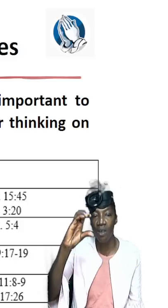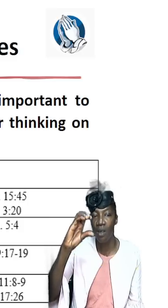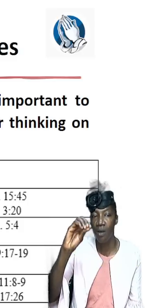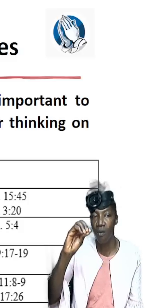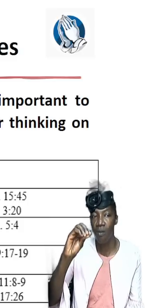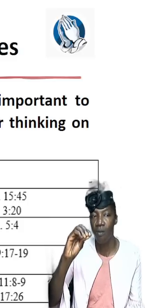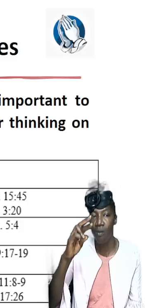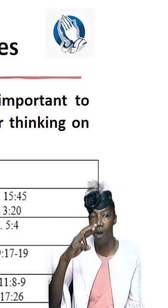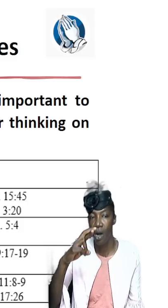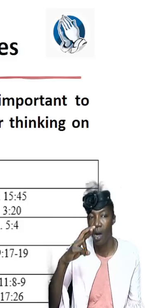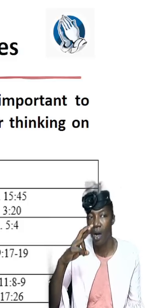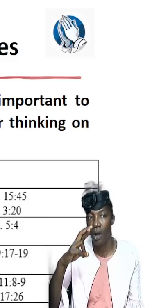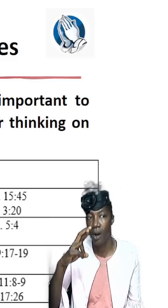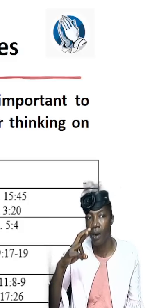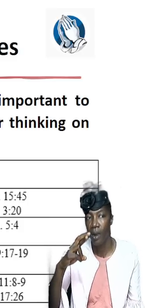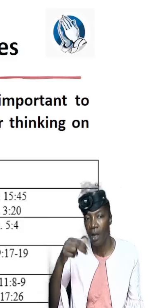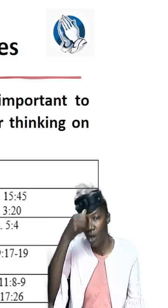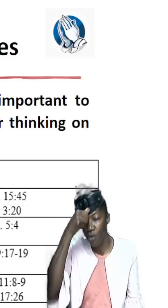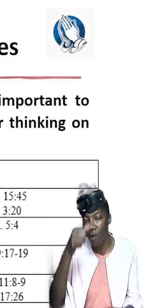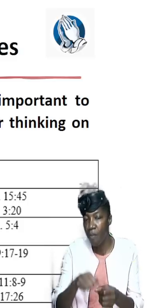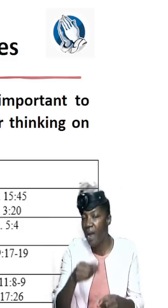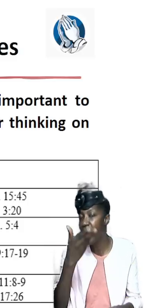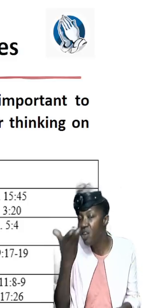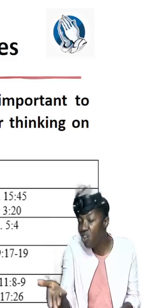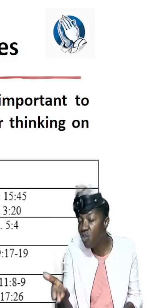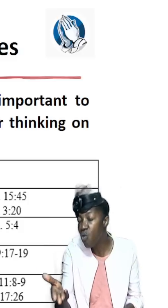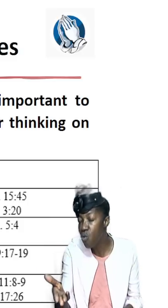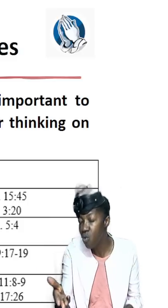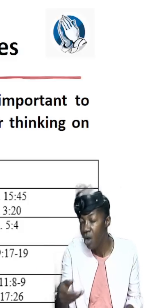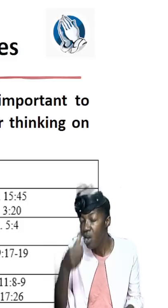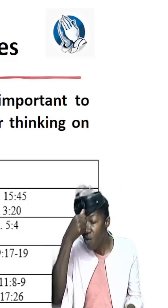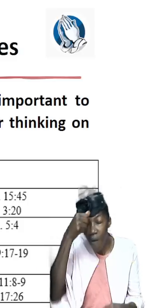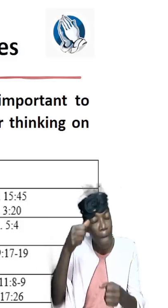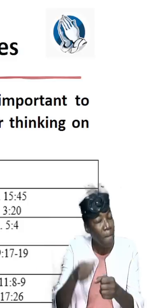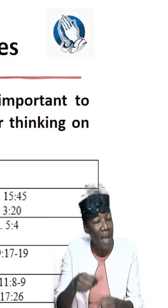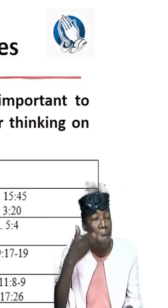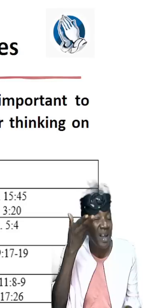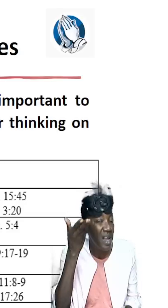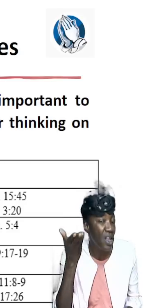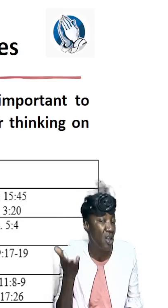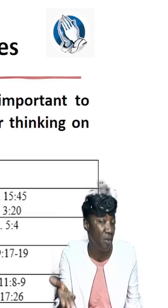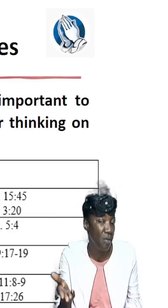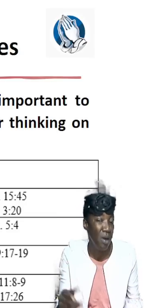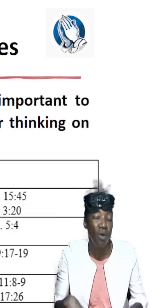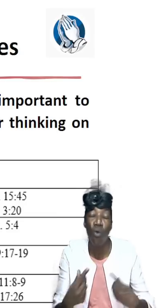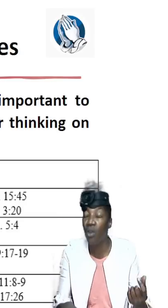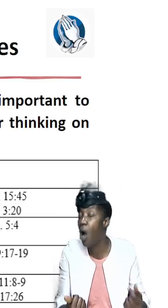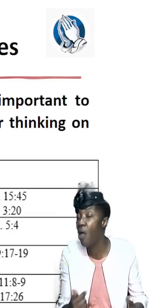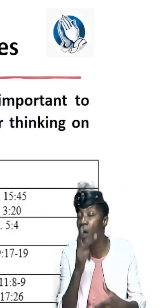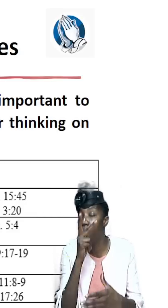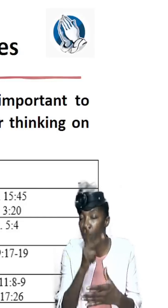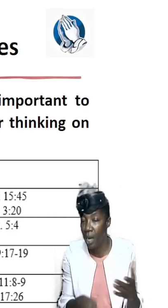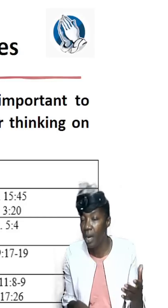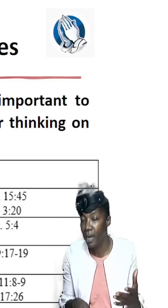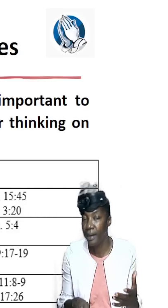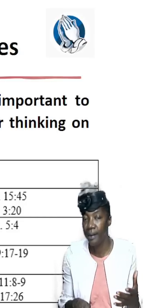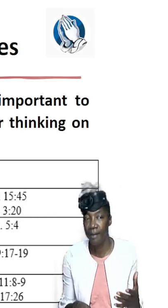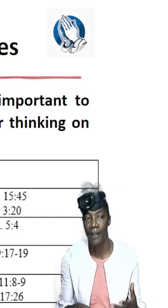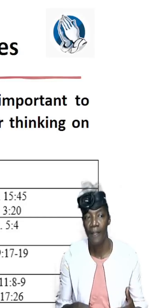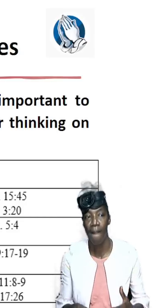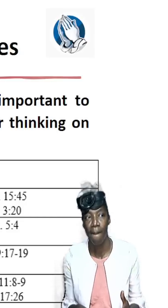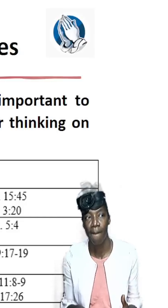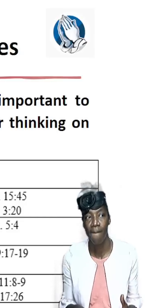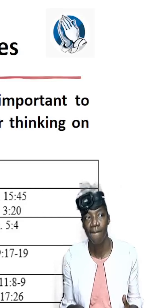to just to remind us and to reinforce in our minds so that as we go to the other parts, because we're going to just wrap up this part this